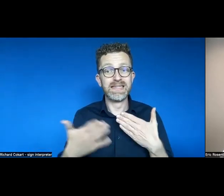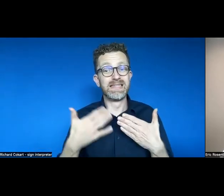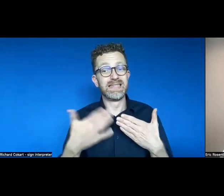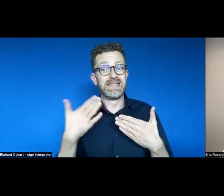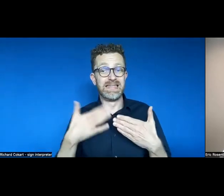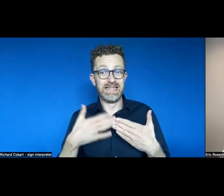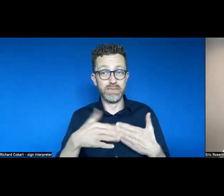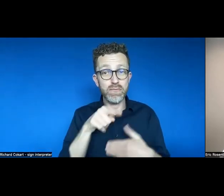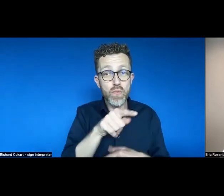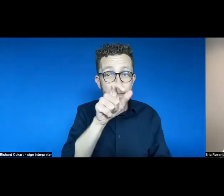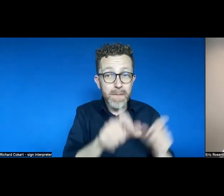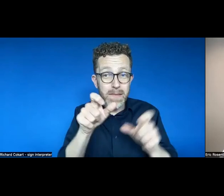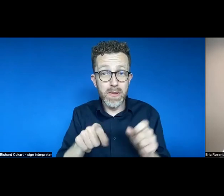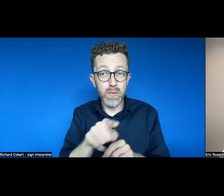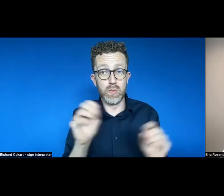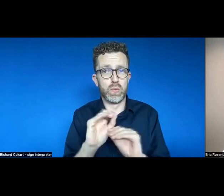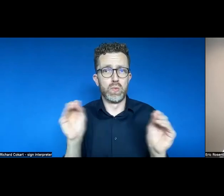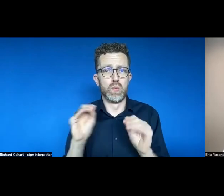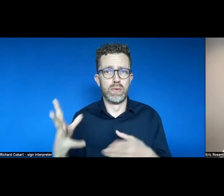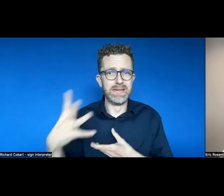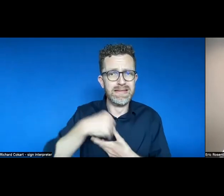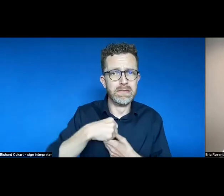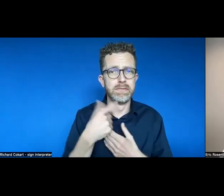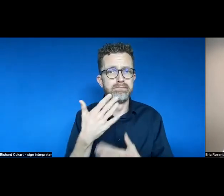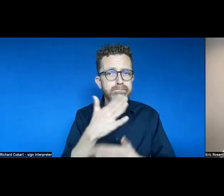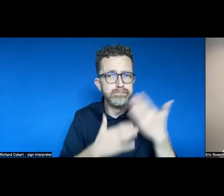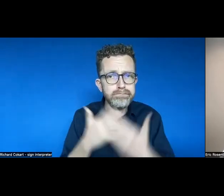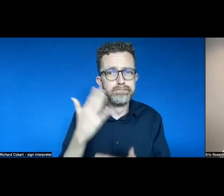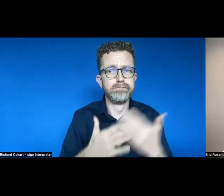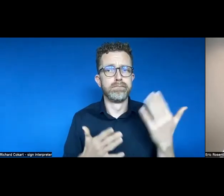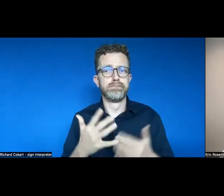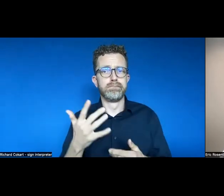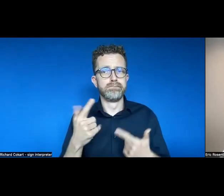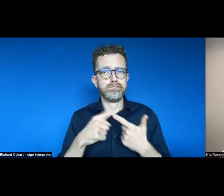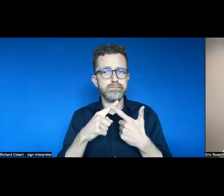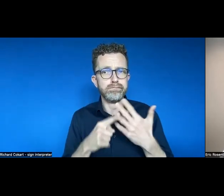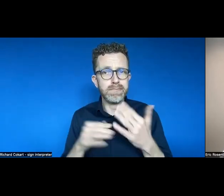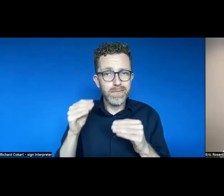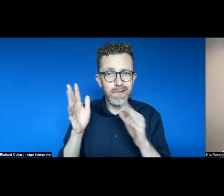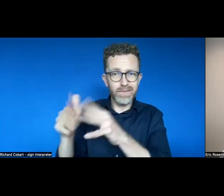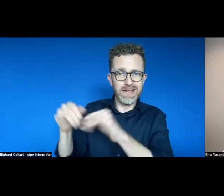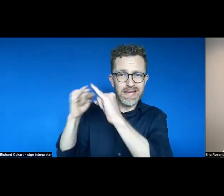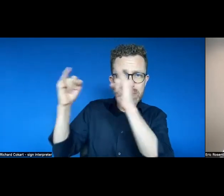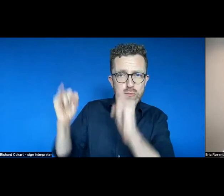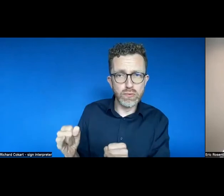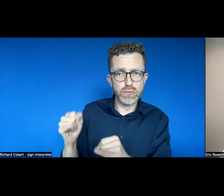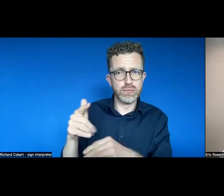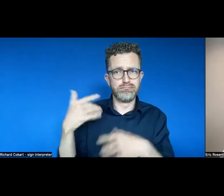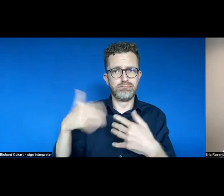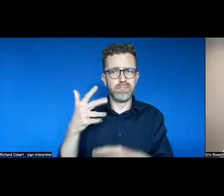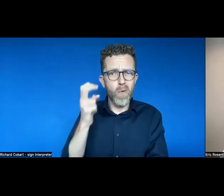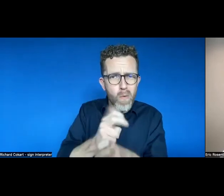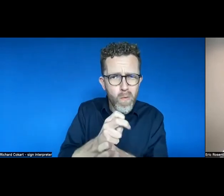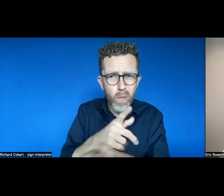is that children with disabilities have been fundamentally dehumanized. They are not